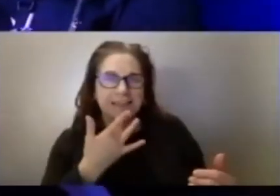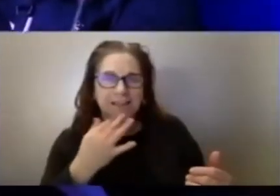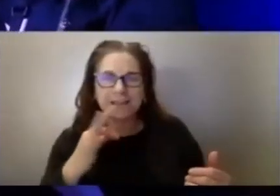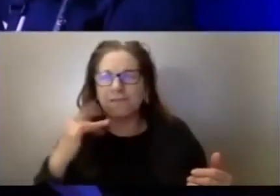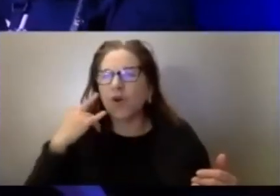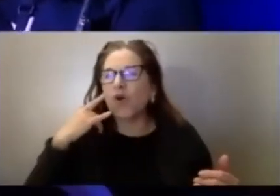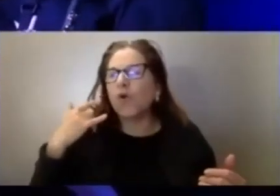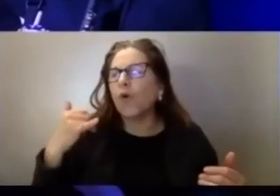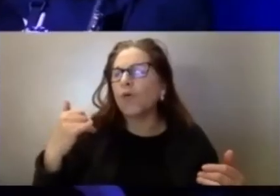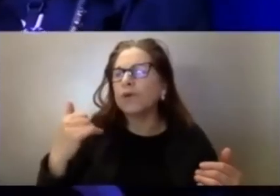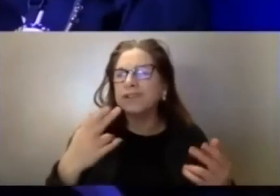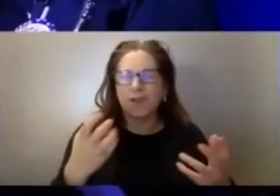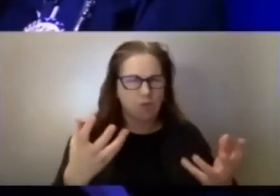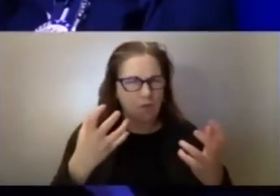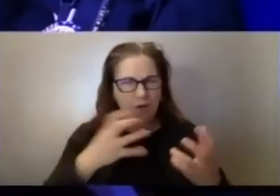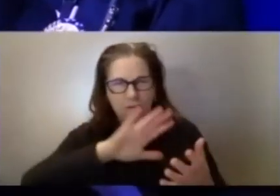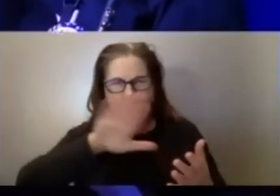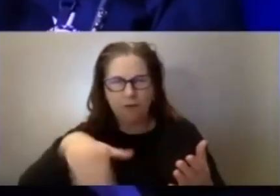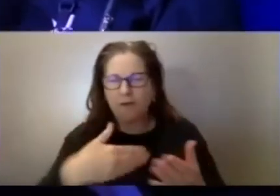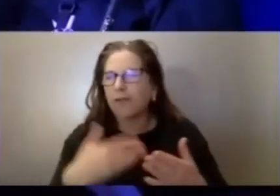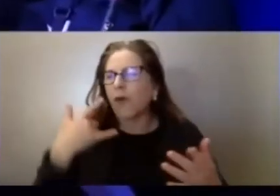Then he had a taste of gold.